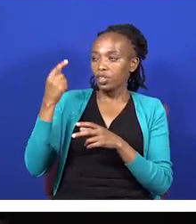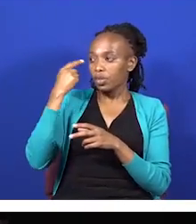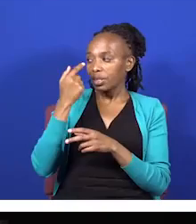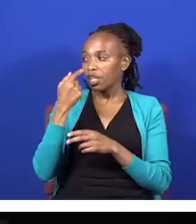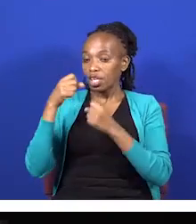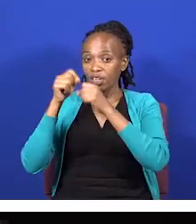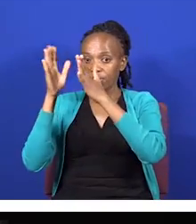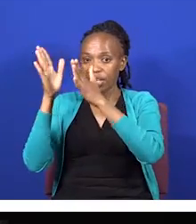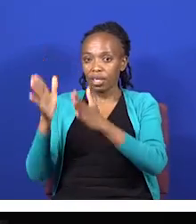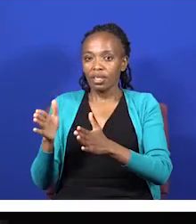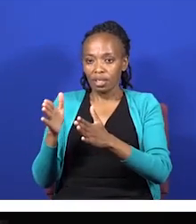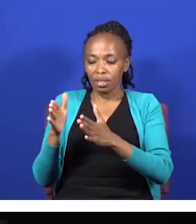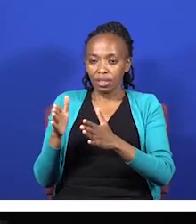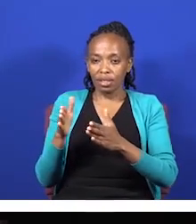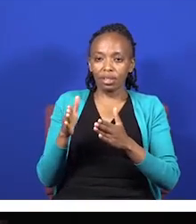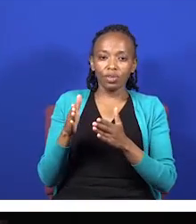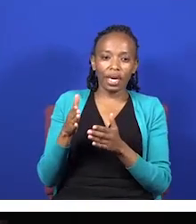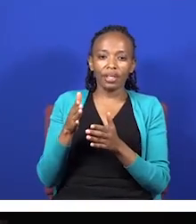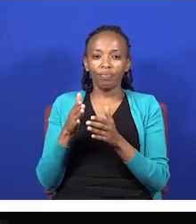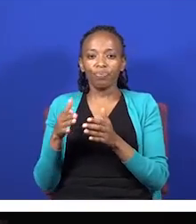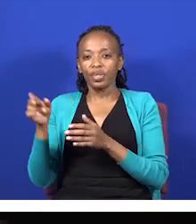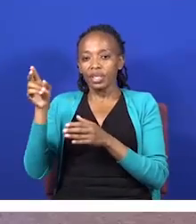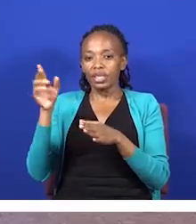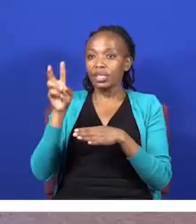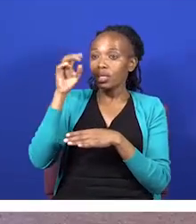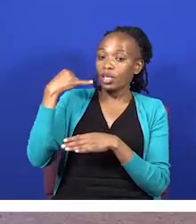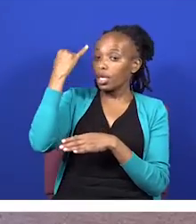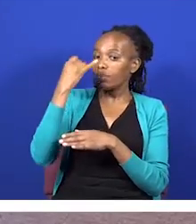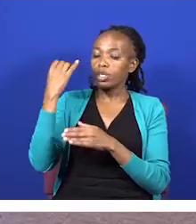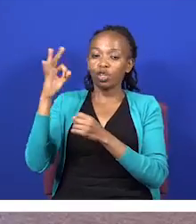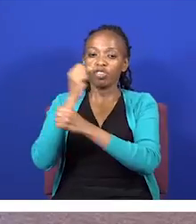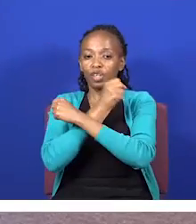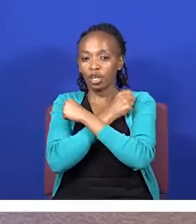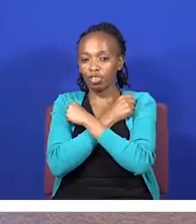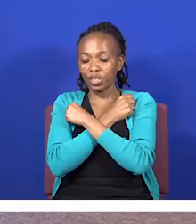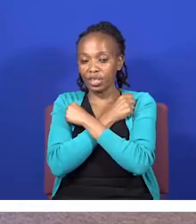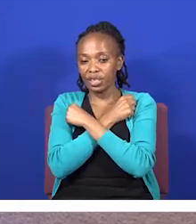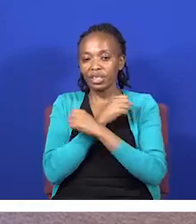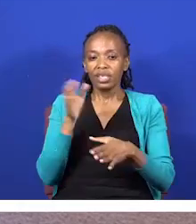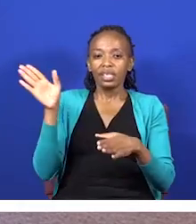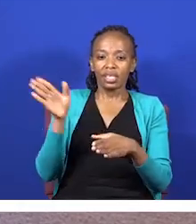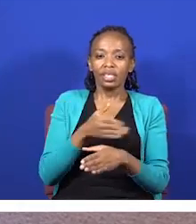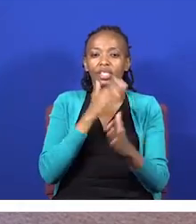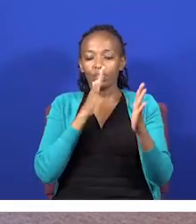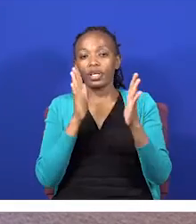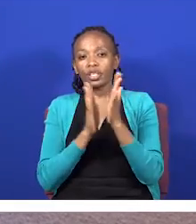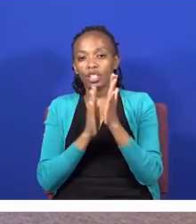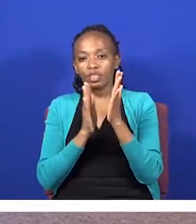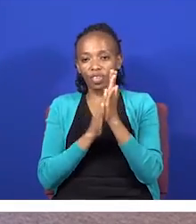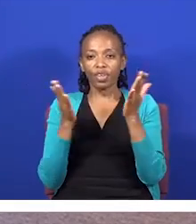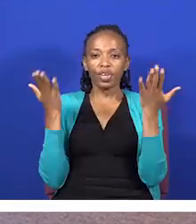our Savior. See the image of love. Sing His